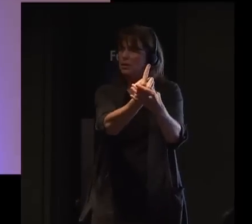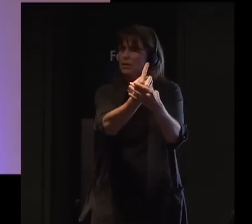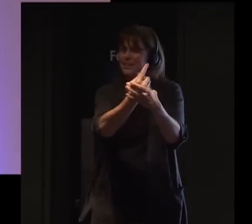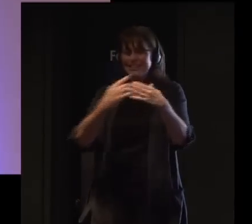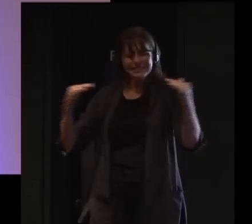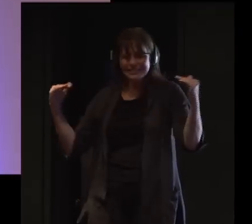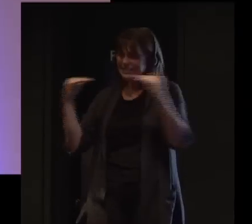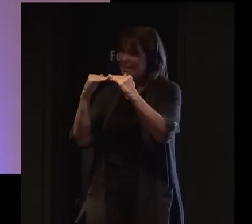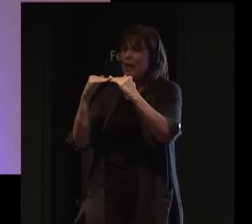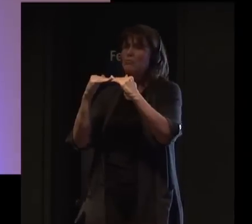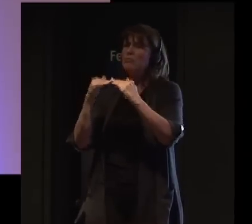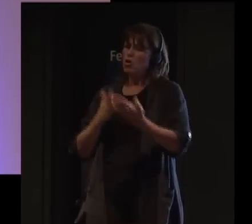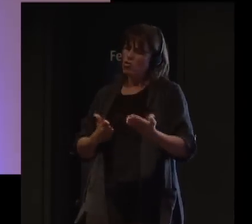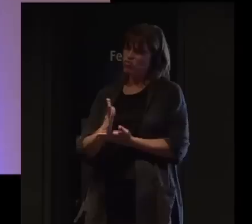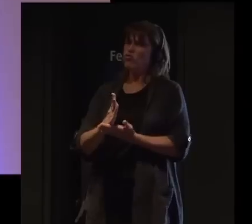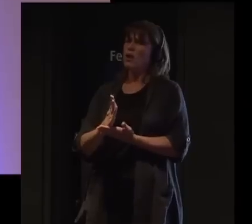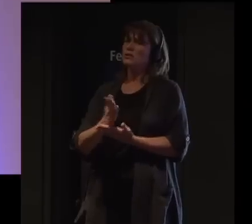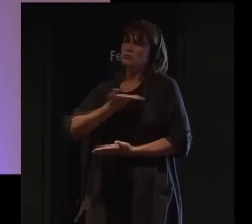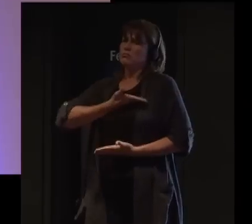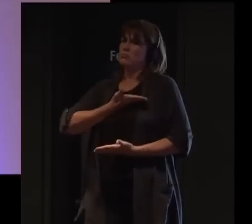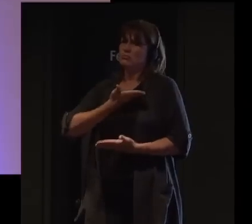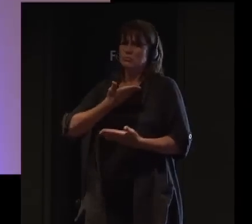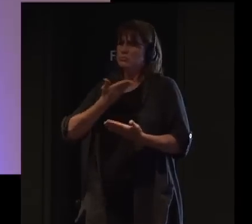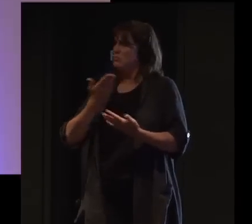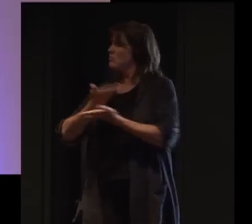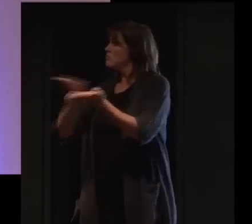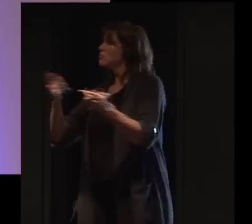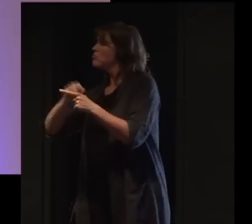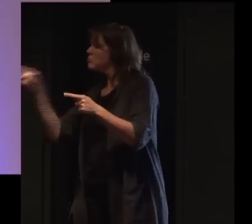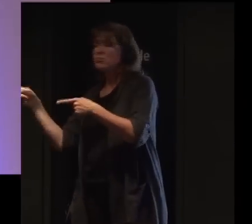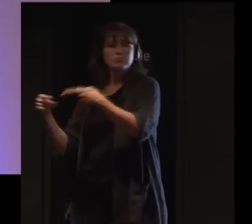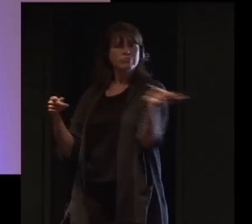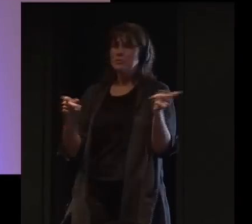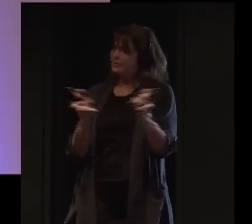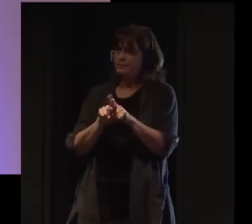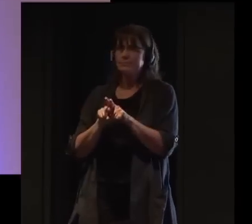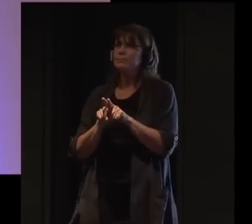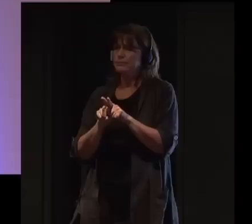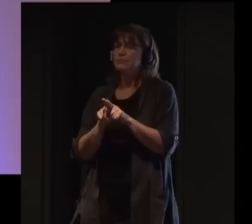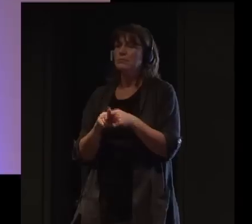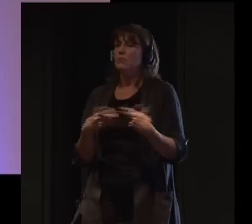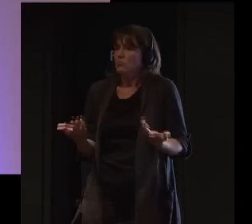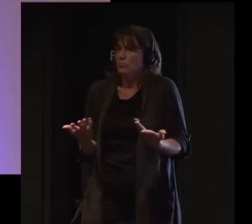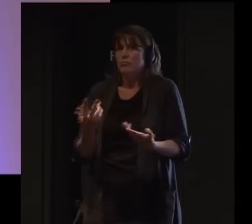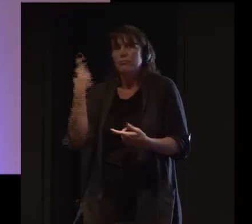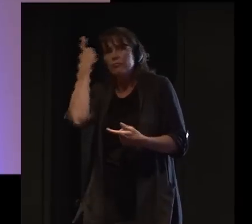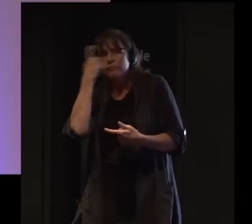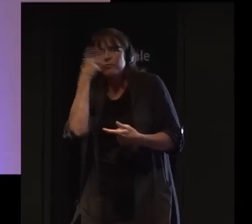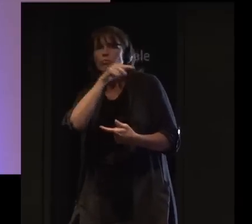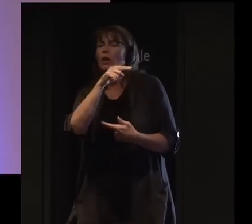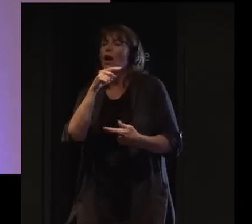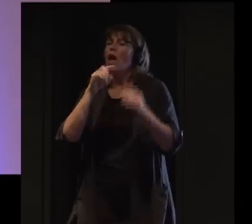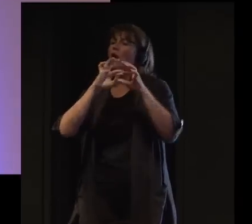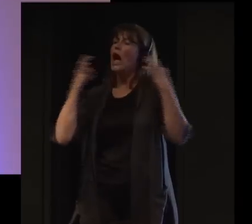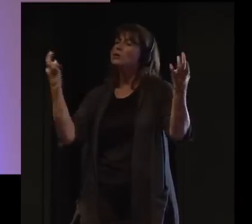rights as the other part of the population. If you have questions on how the Council of Europe is dealing with